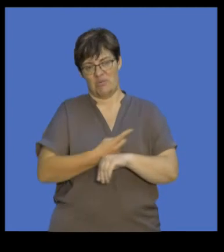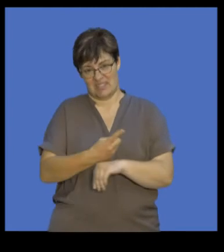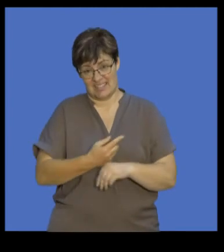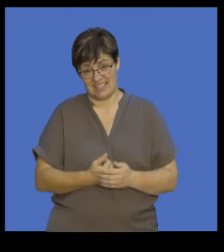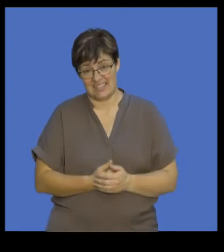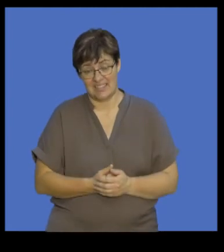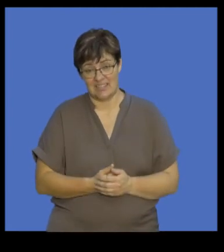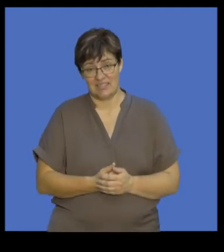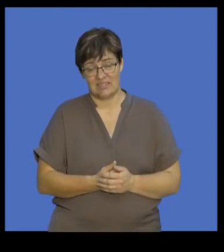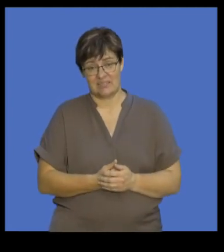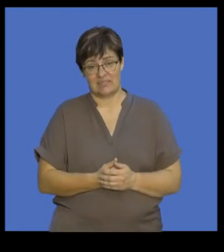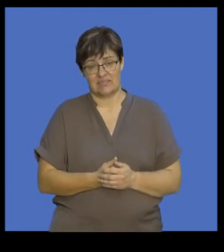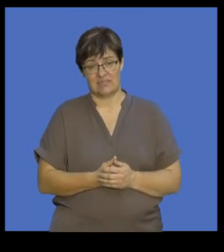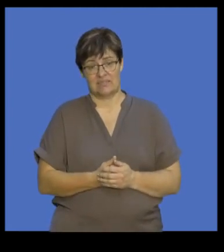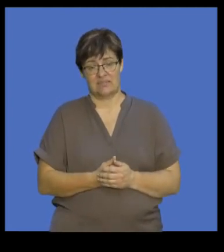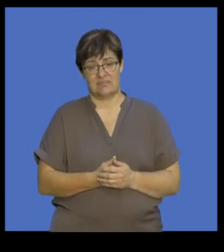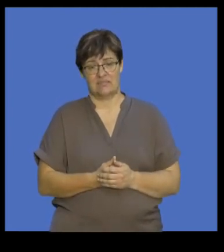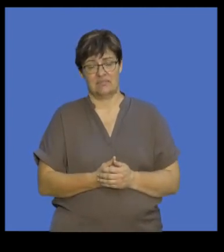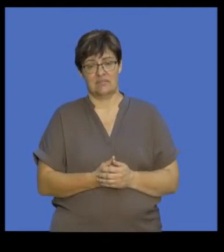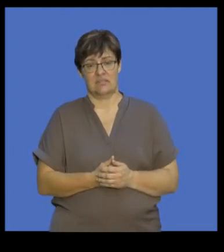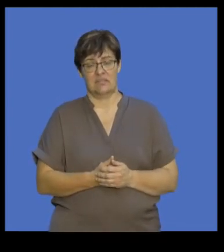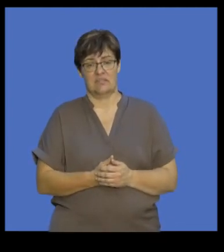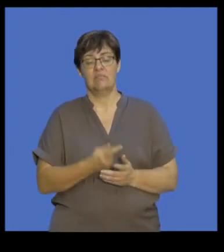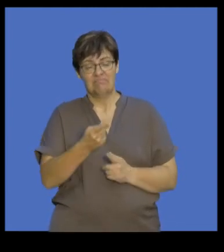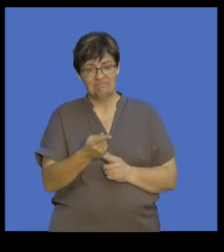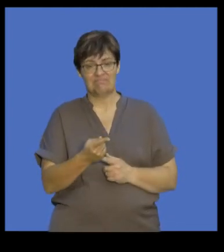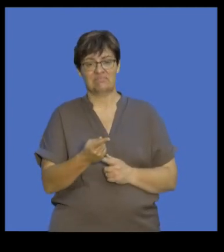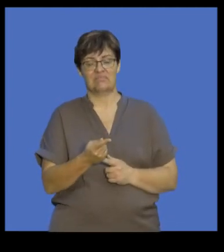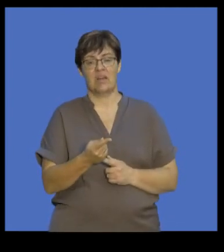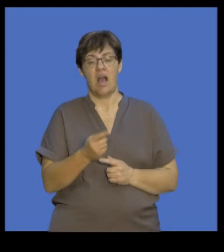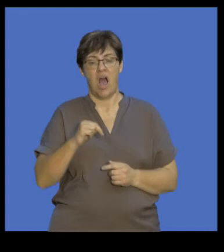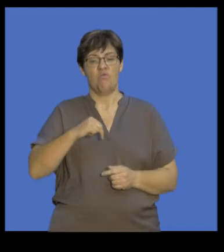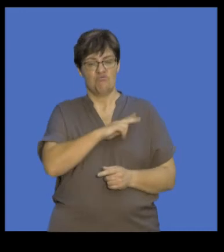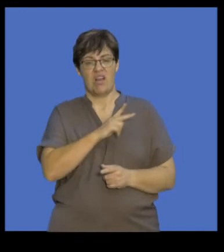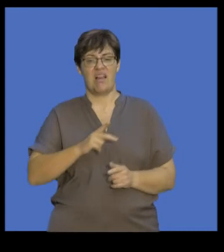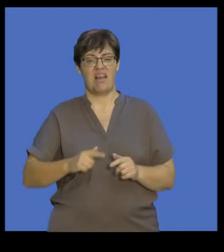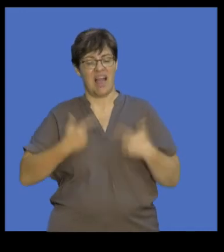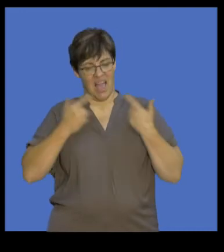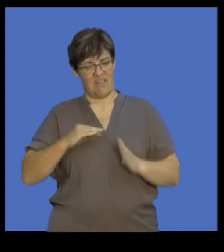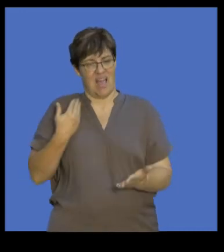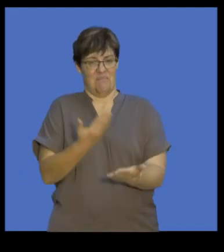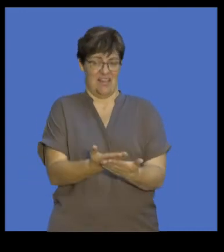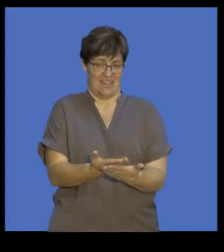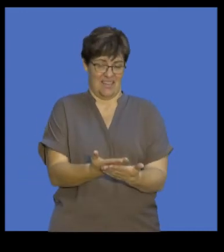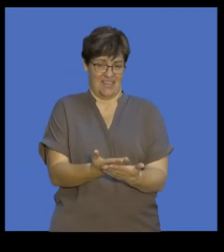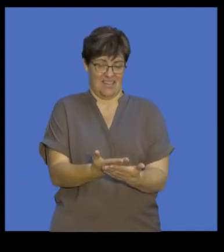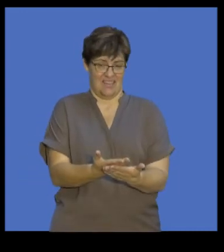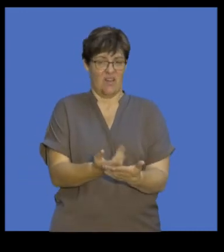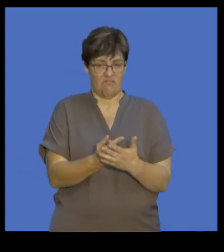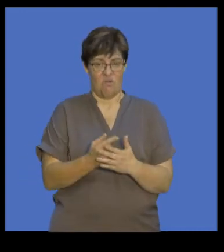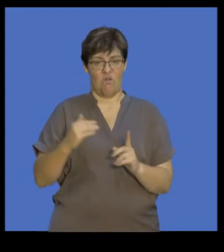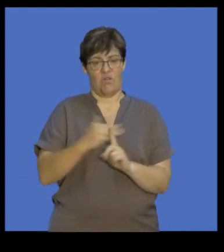day, which is equivalent to 24 hours, okay? So this has to do with the real life application